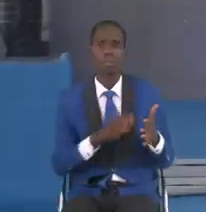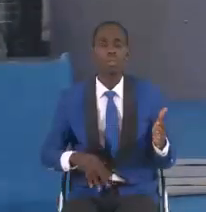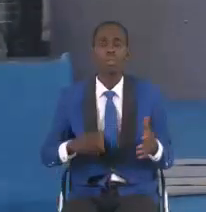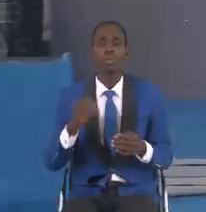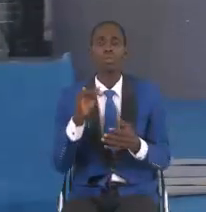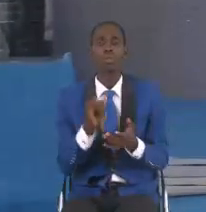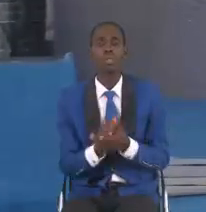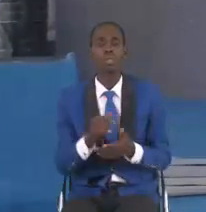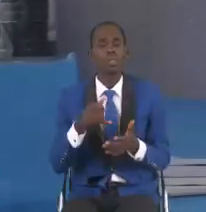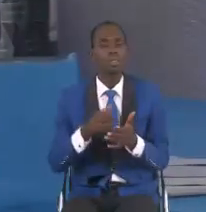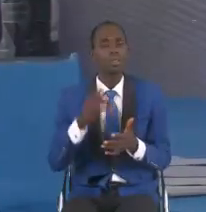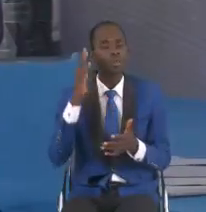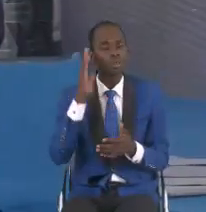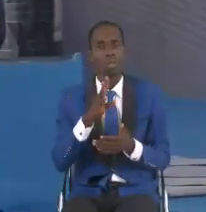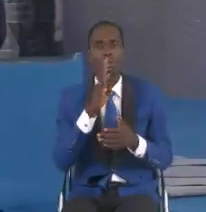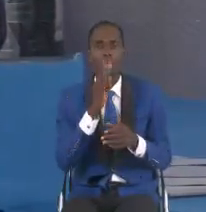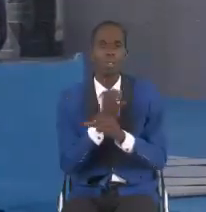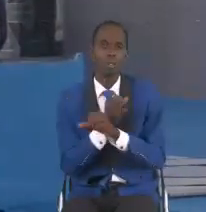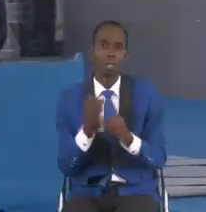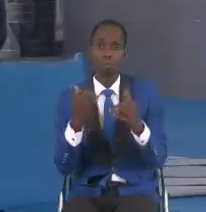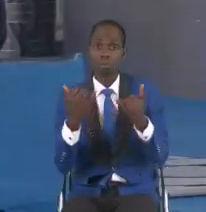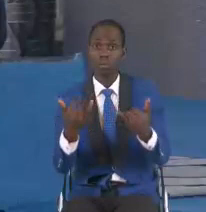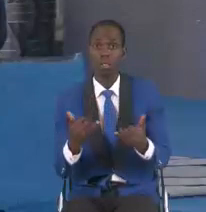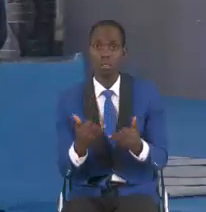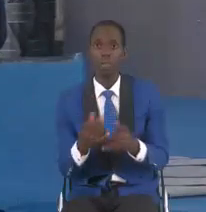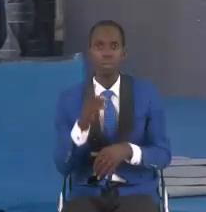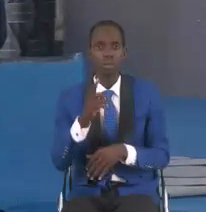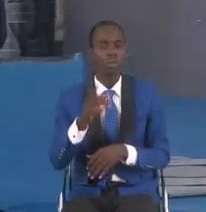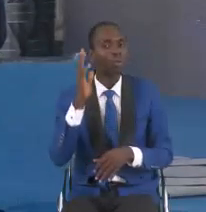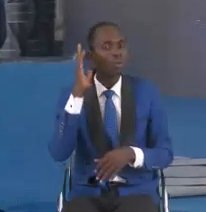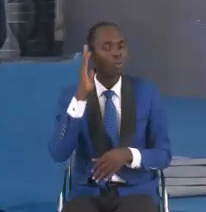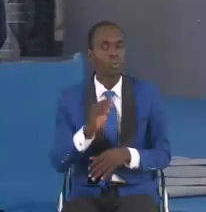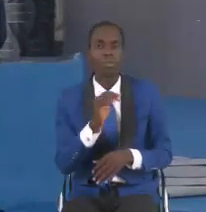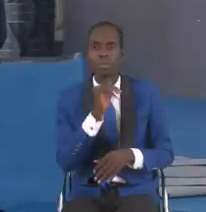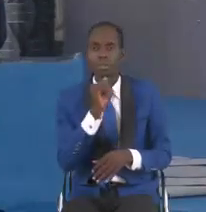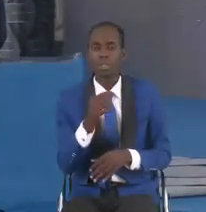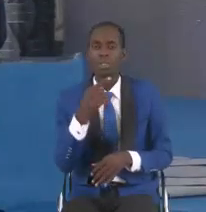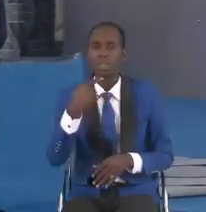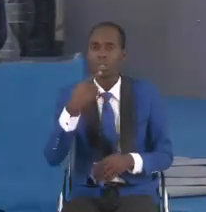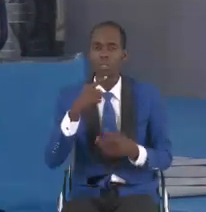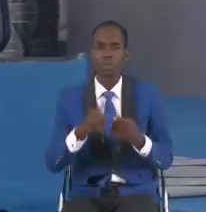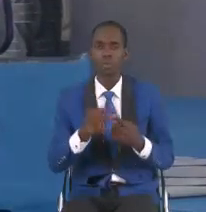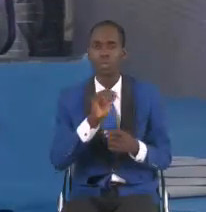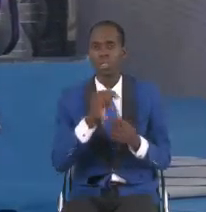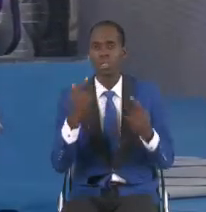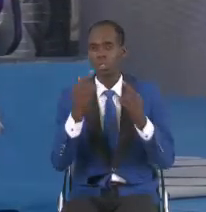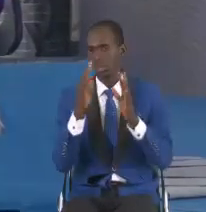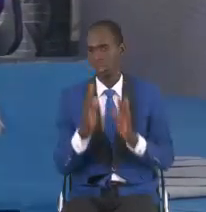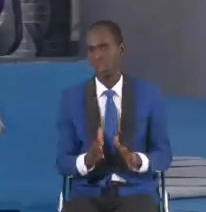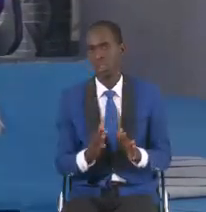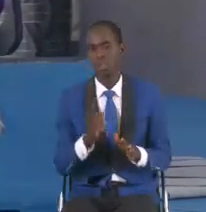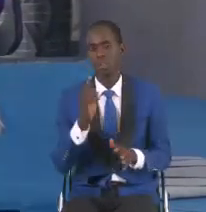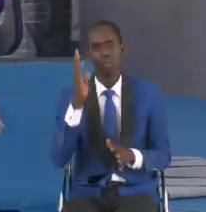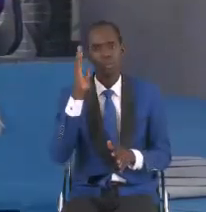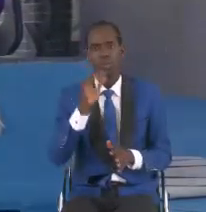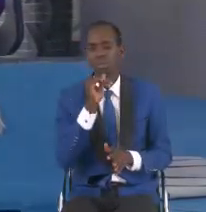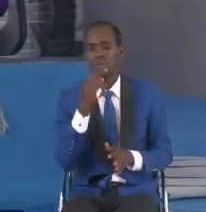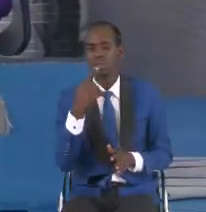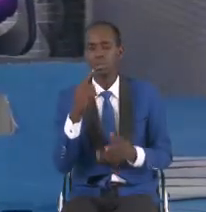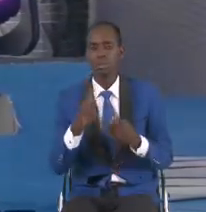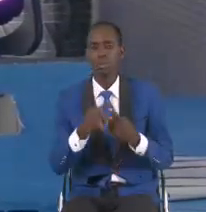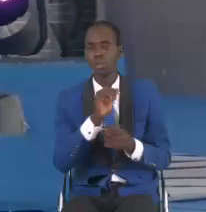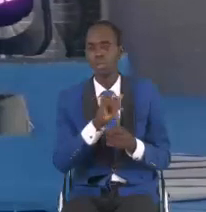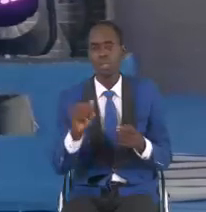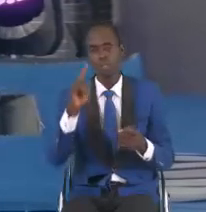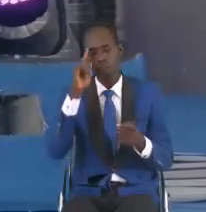he will be saved. Now, you will not tell a sinner, and you will not tell a believer,